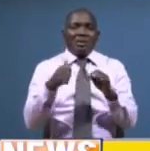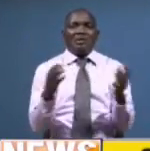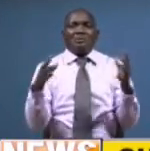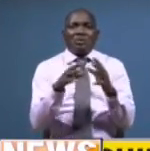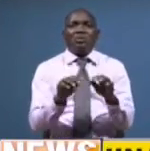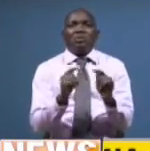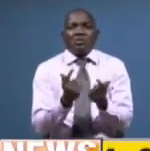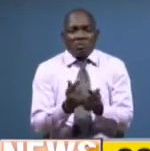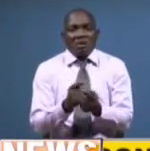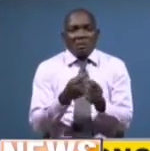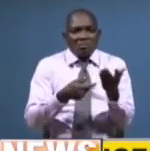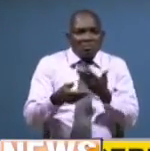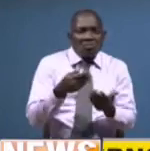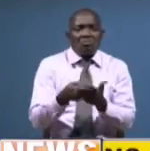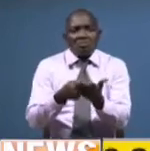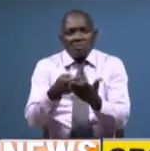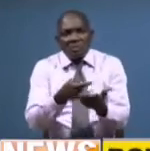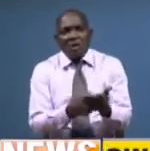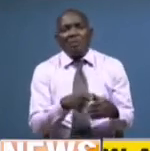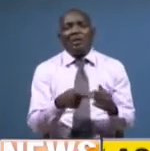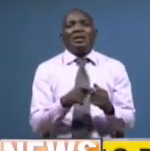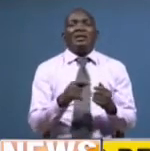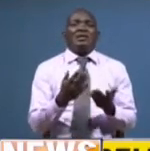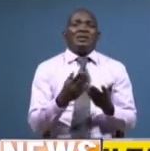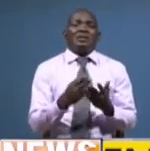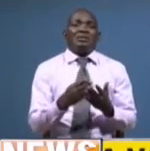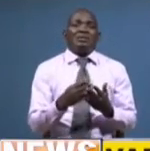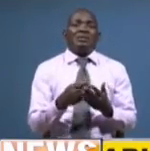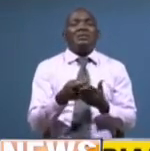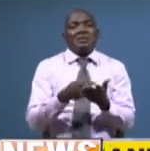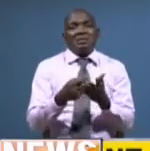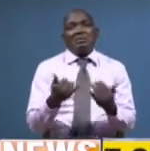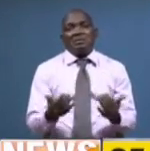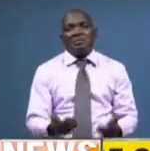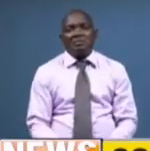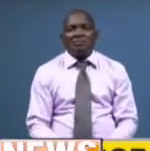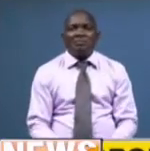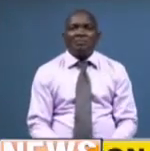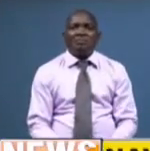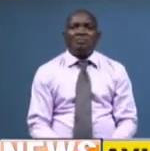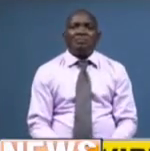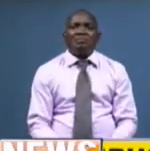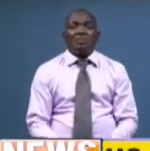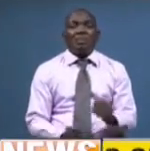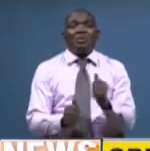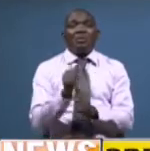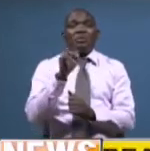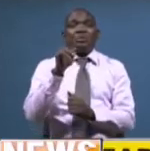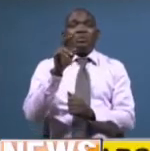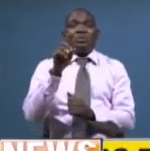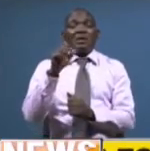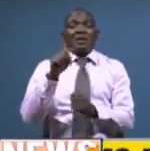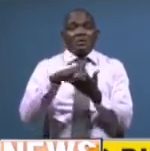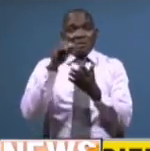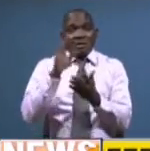to come and discuss about our needs, and then we are doing some discussing. Most UDS students